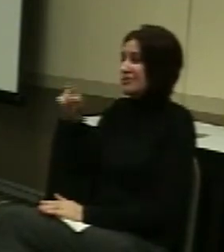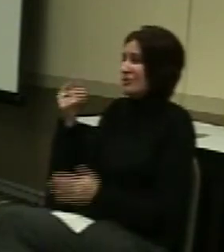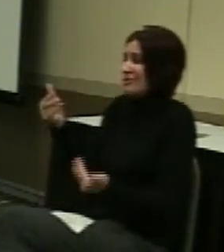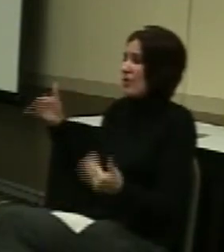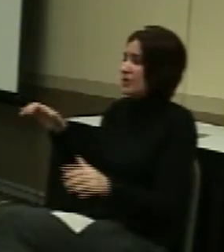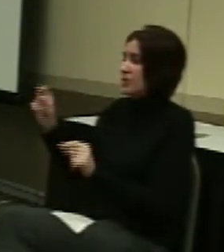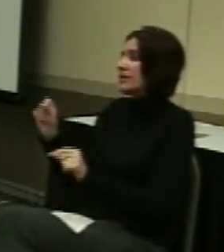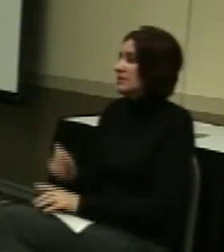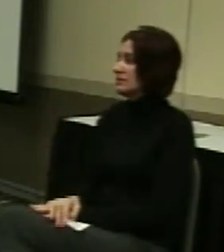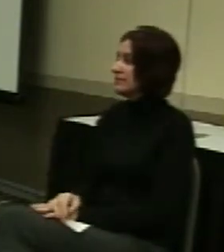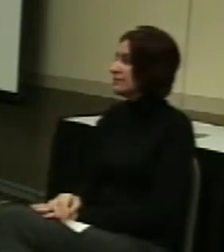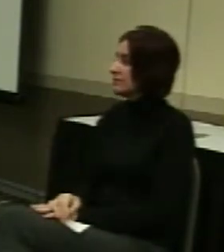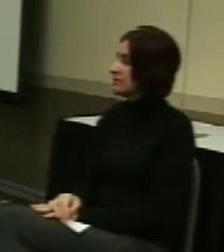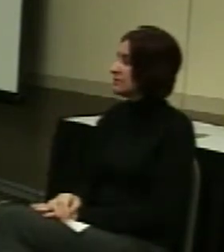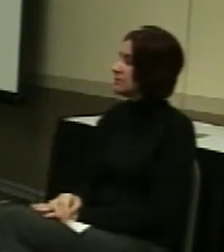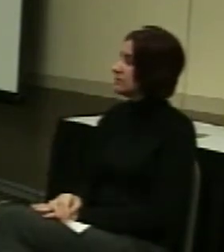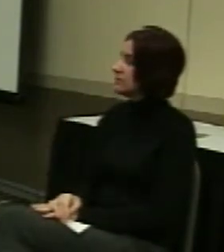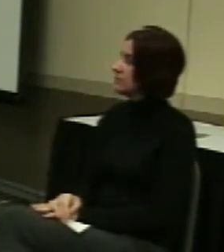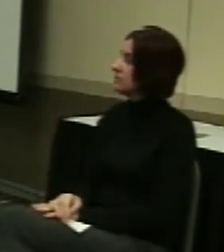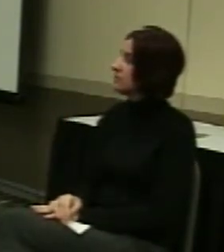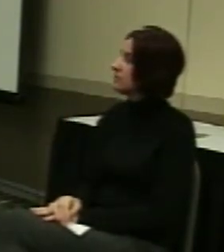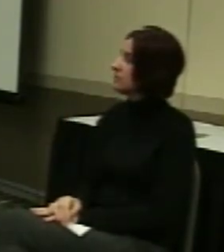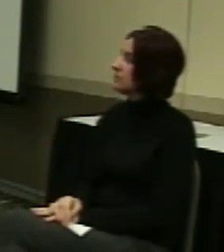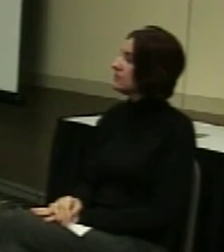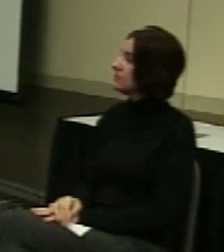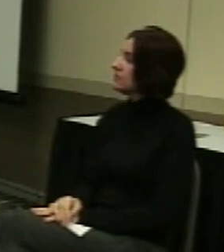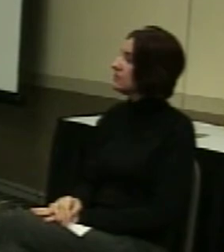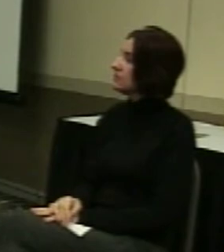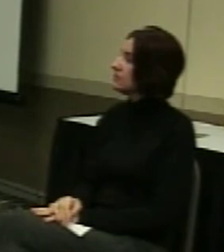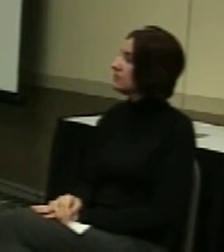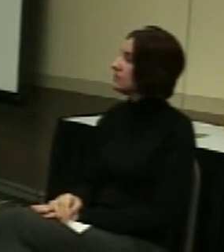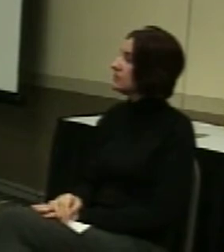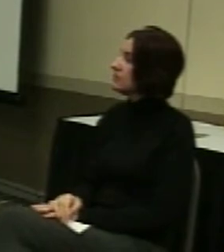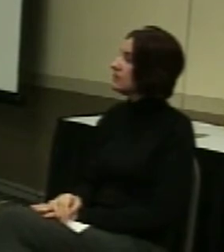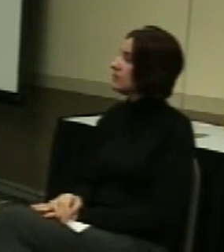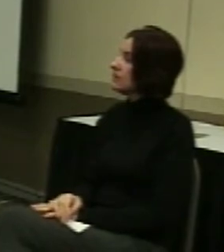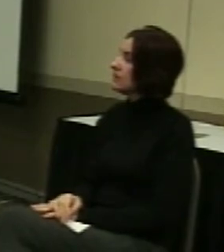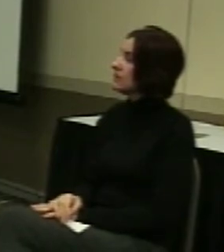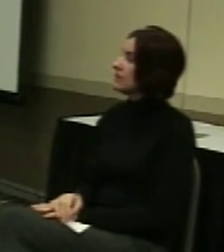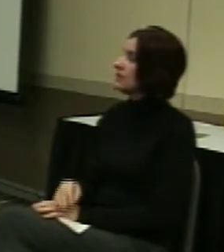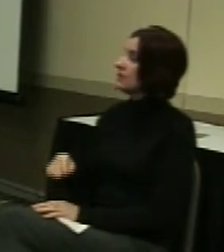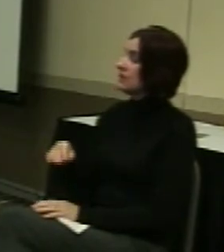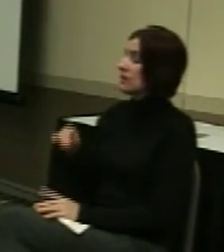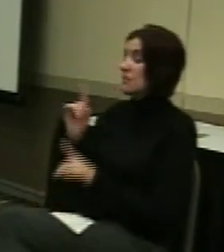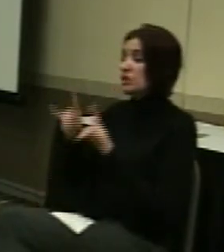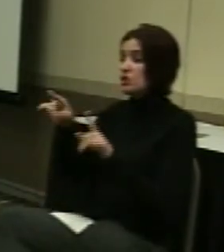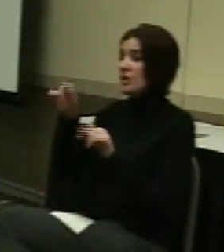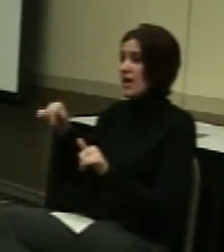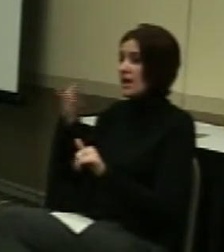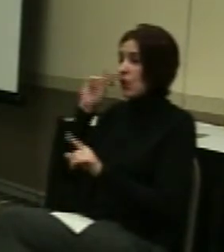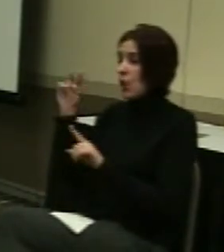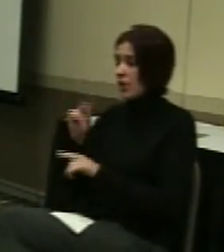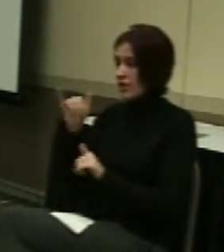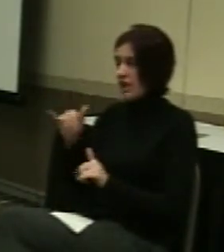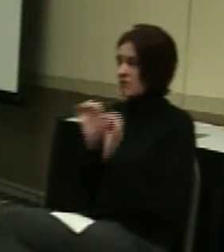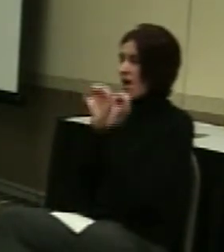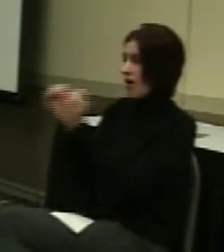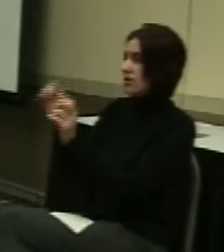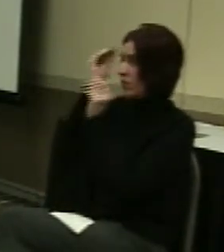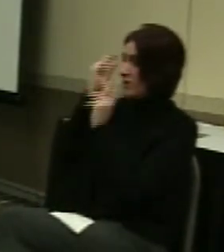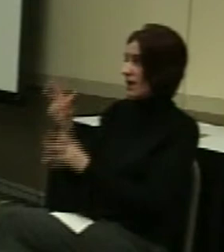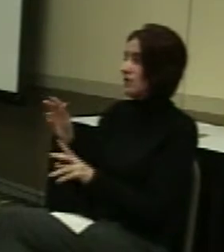you treat your information as ongoing data, and